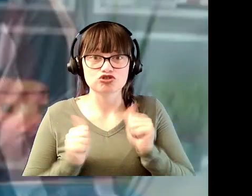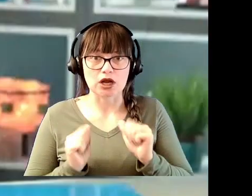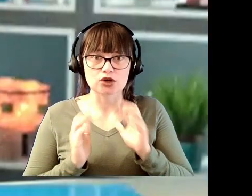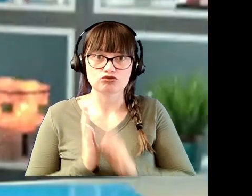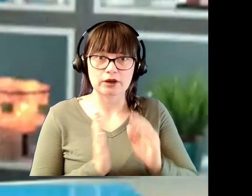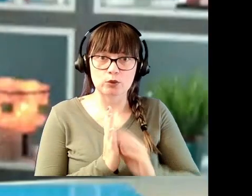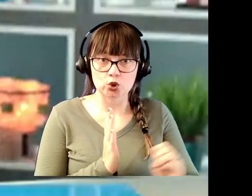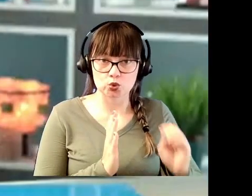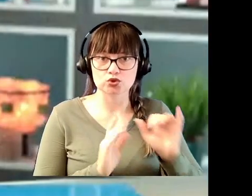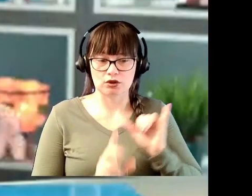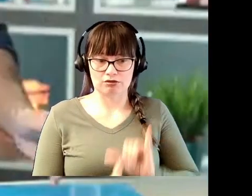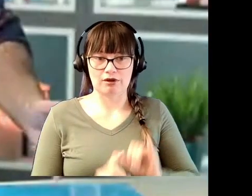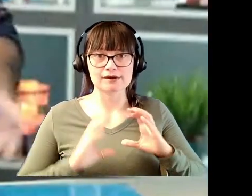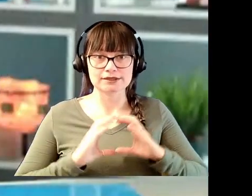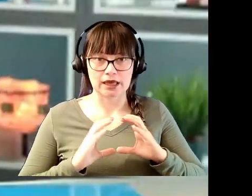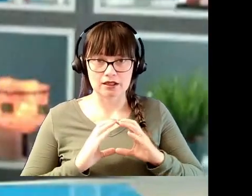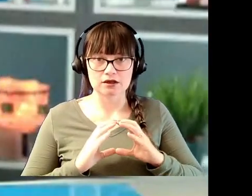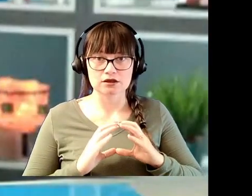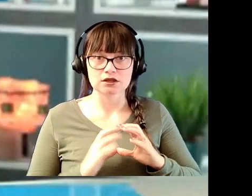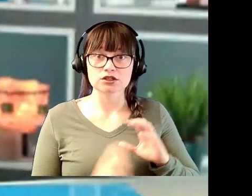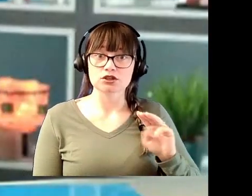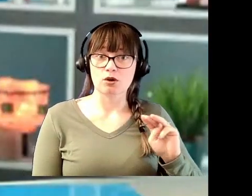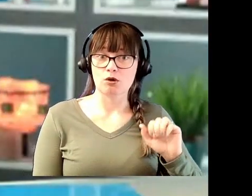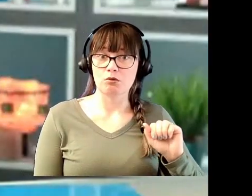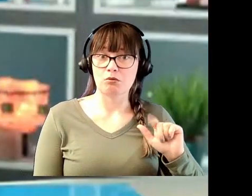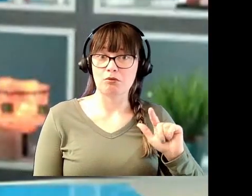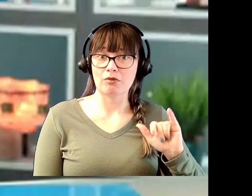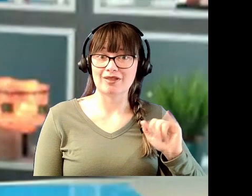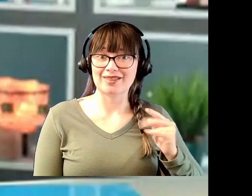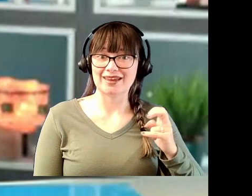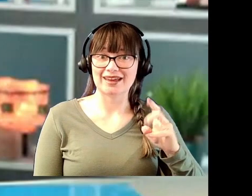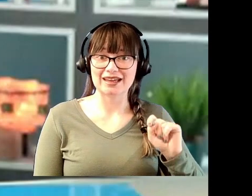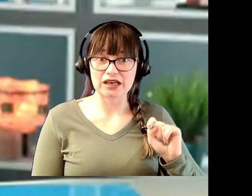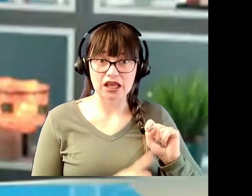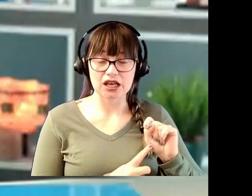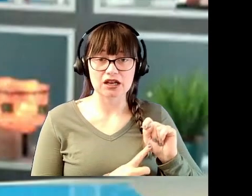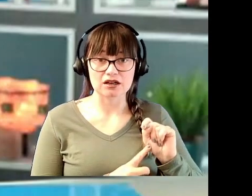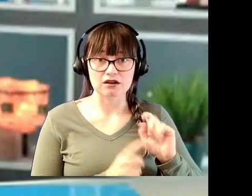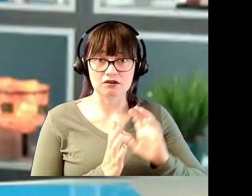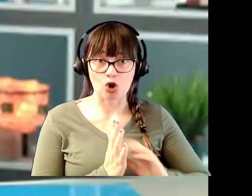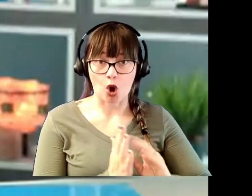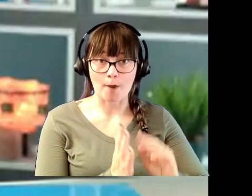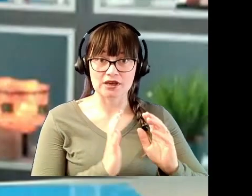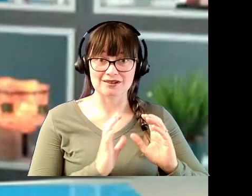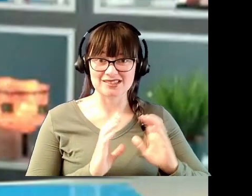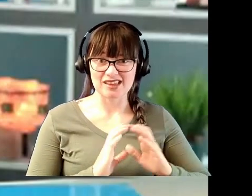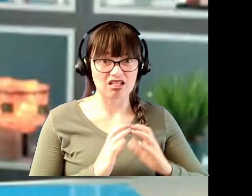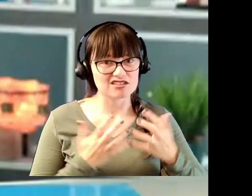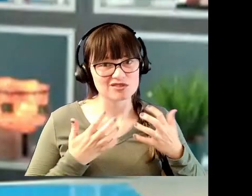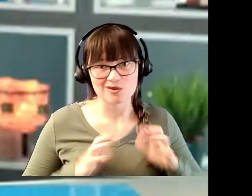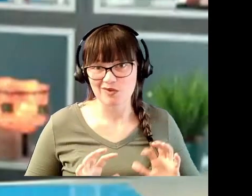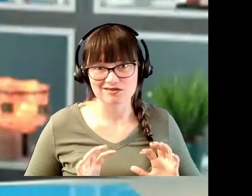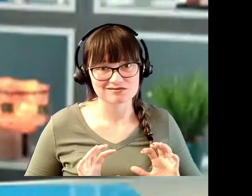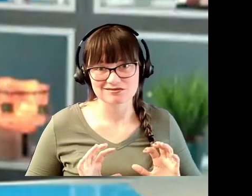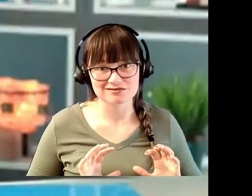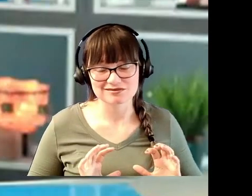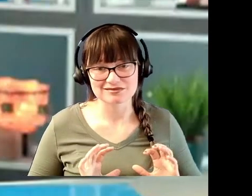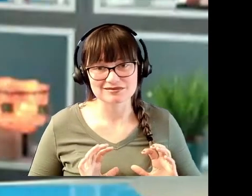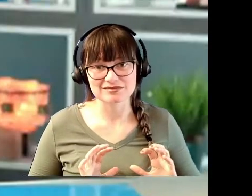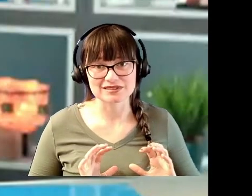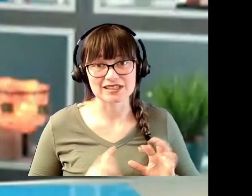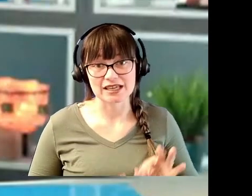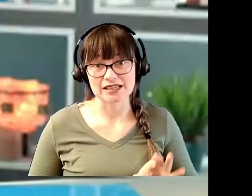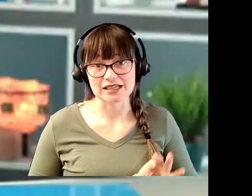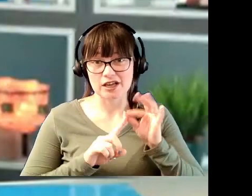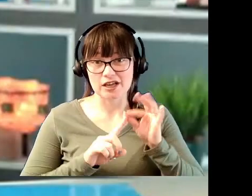these cells. So malignant tumors, those are not the ones you want to find. You don't want to find a cancerous tumor, especially if it has, when it has the ability to move